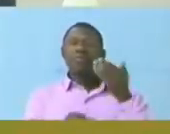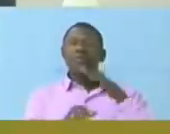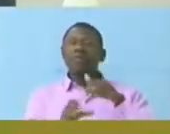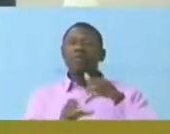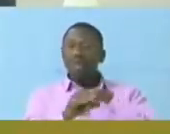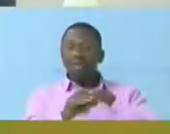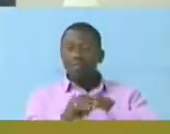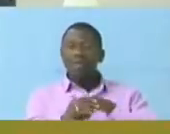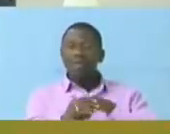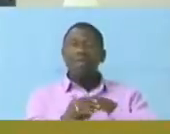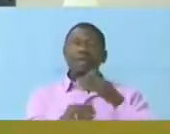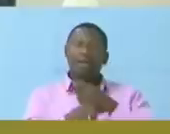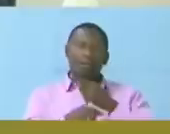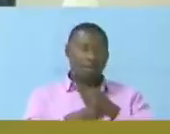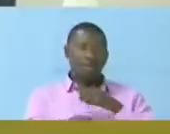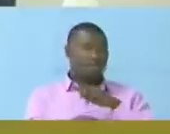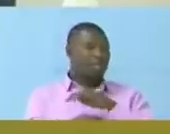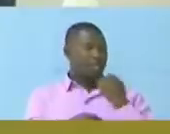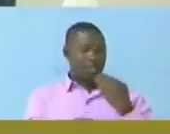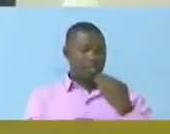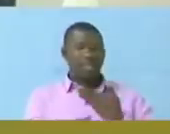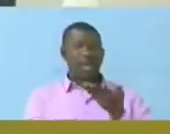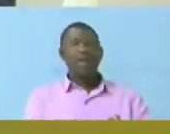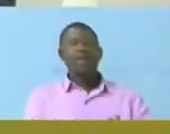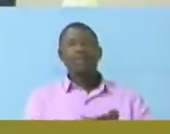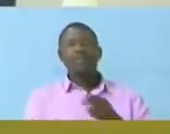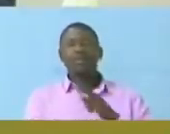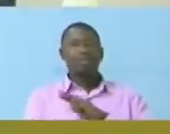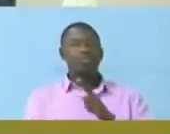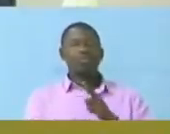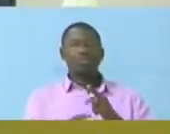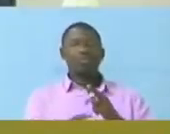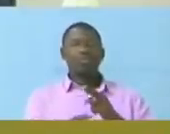of the government, that I don't